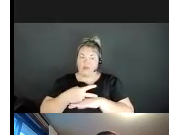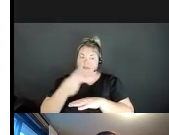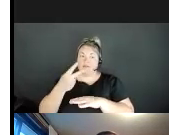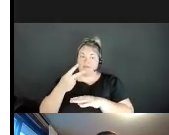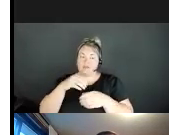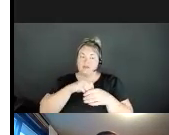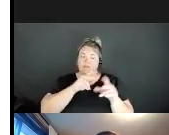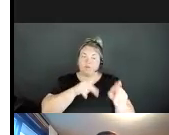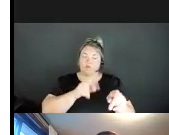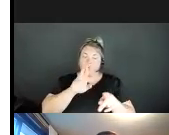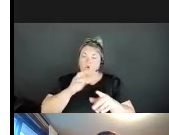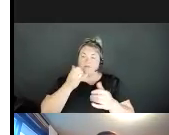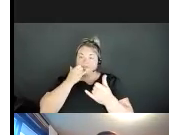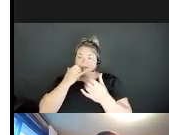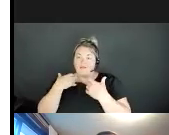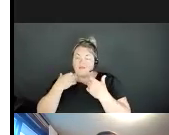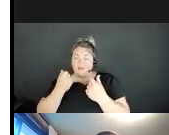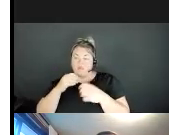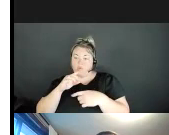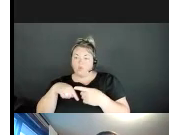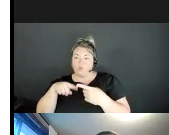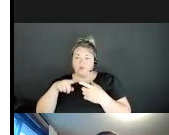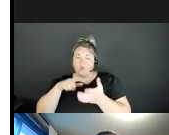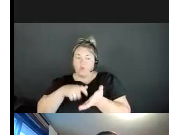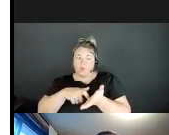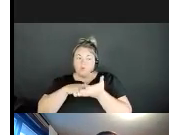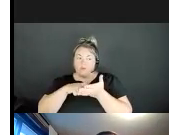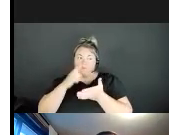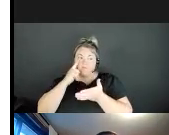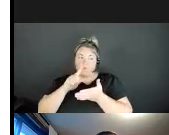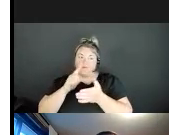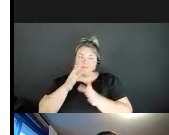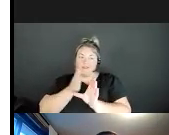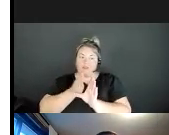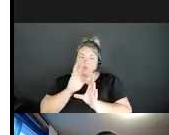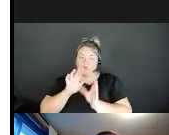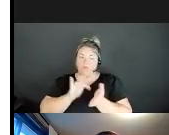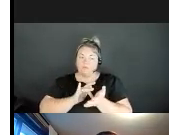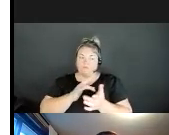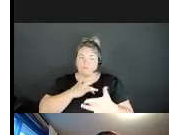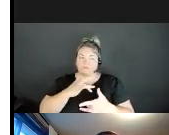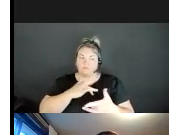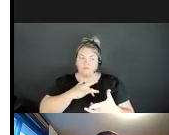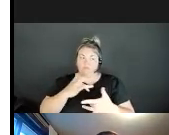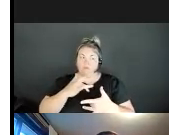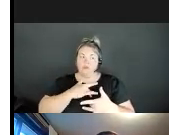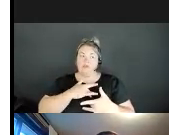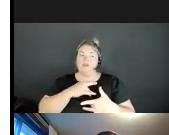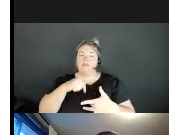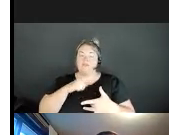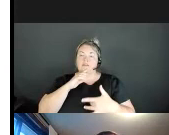when warranted, for those psychiatric or medical concerns. Being that this is the highest level